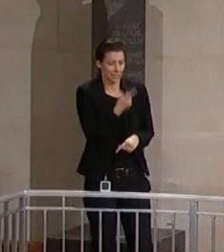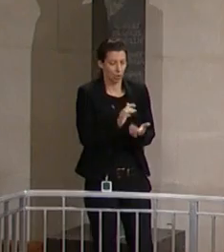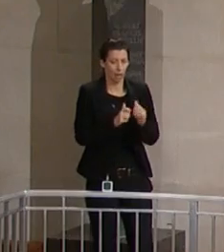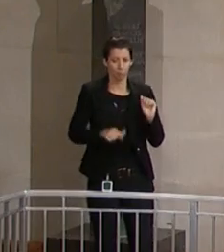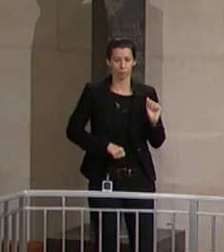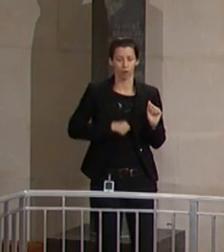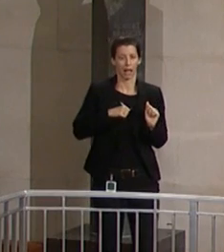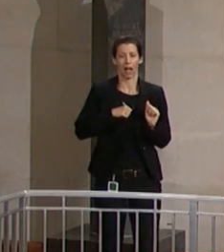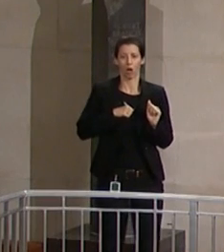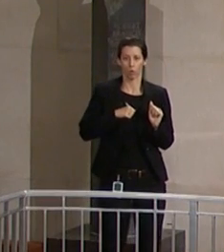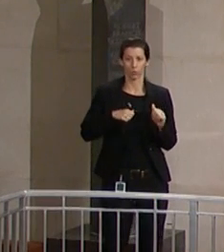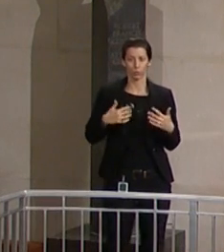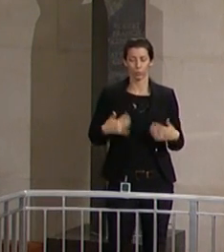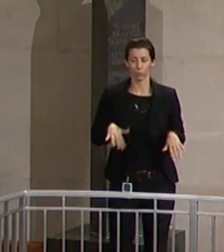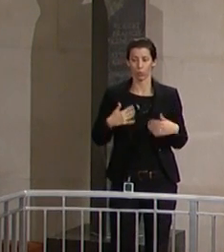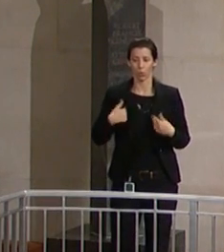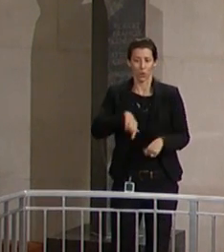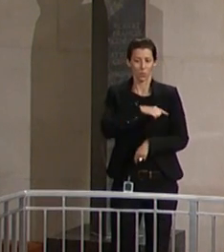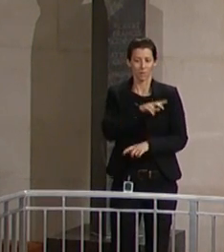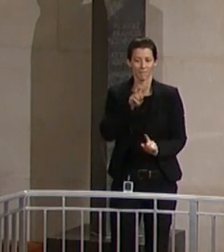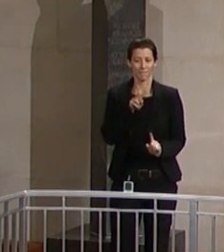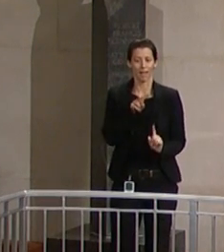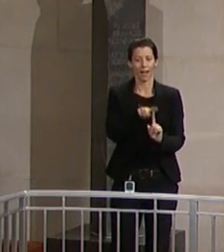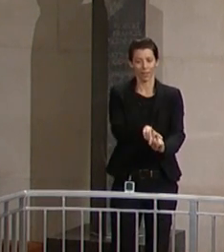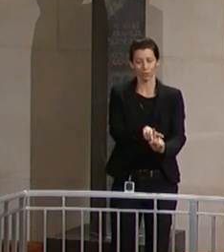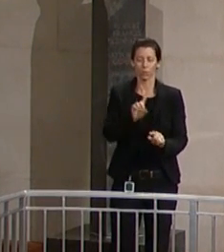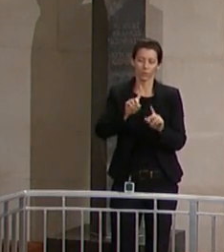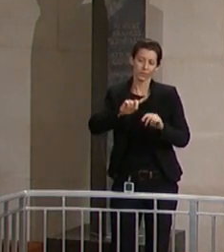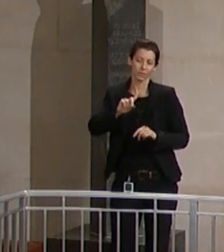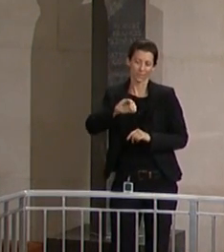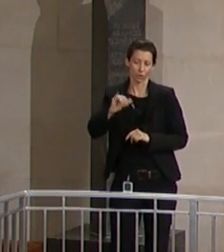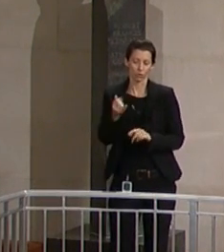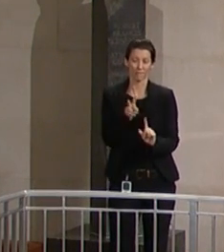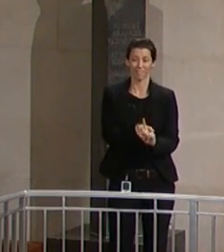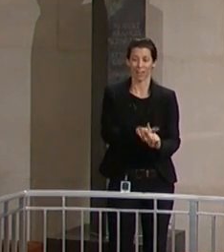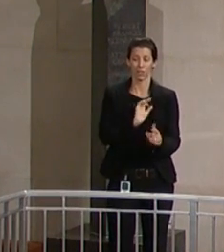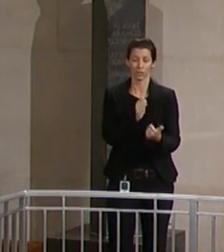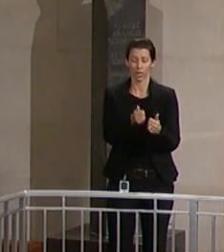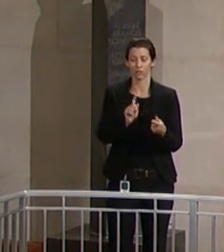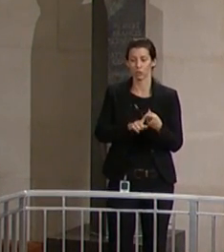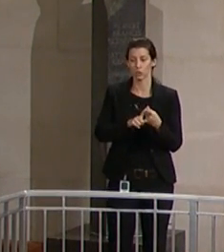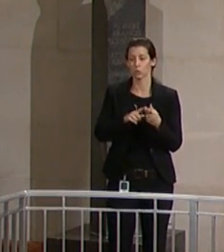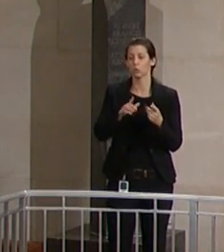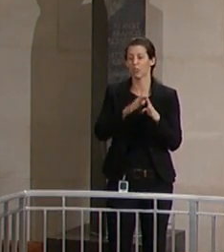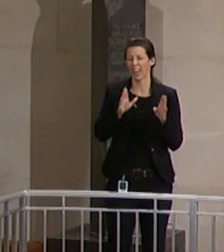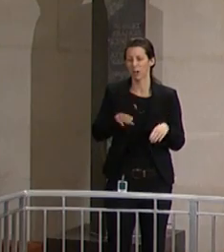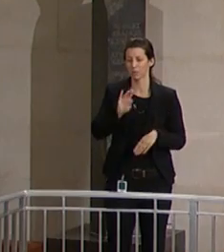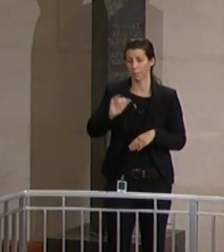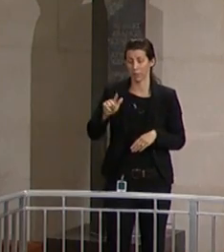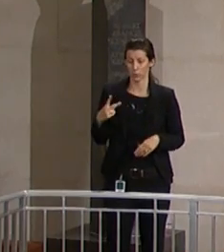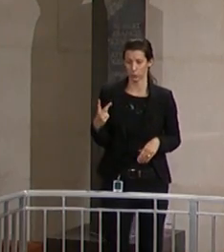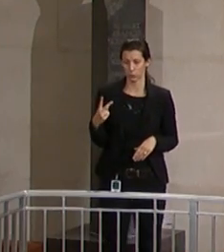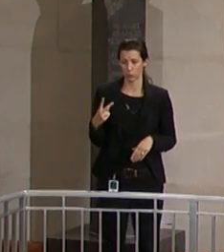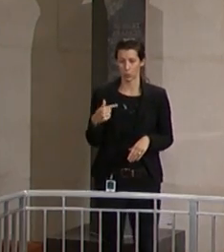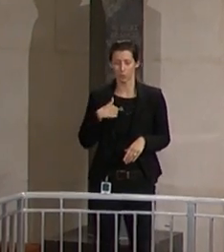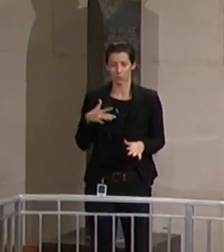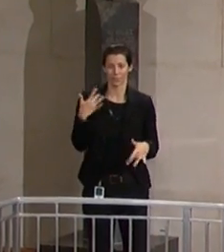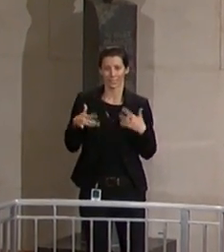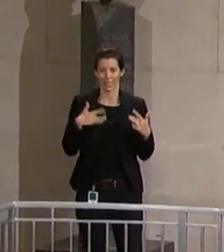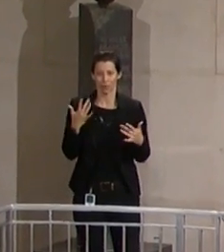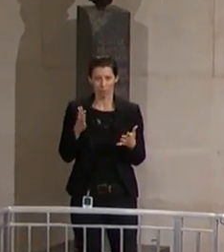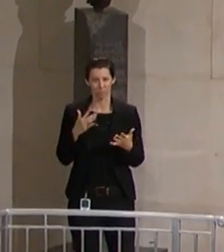day that we filed this, that the department filed a challenge to House Bill 2, how proud I was to be affiliated with the Department of